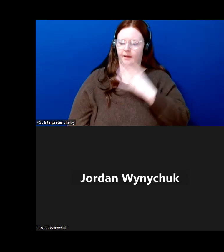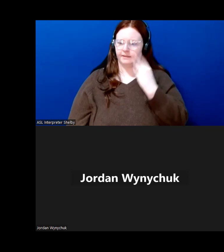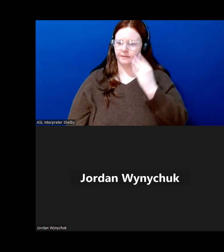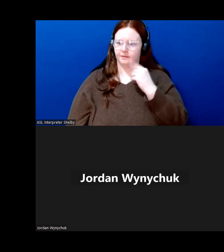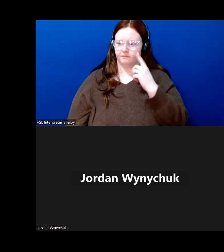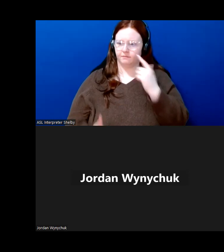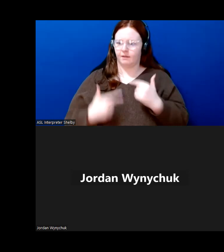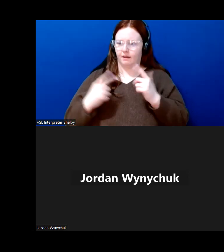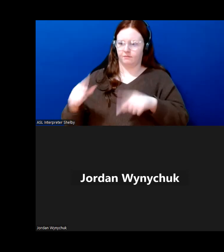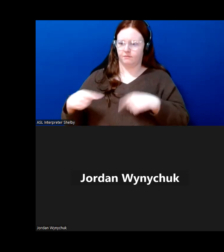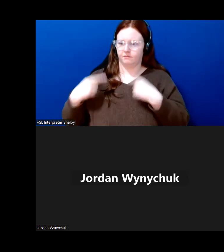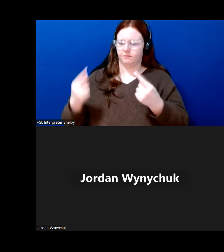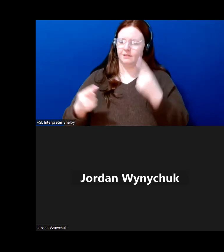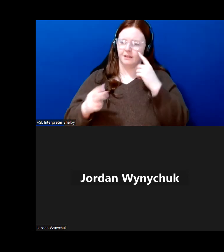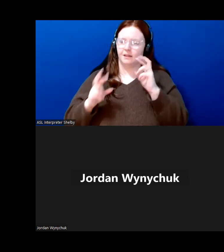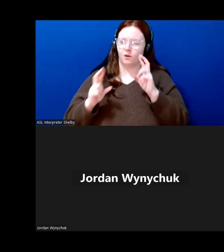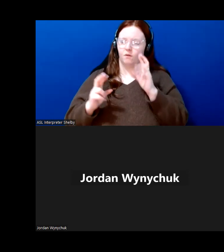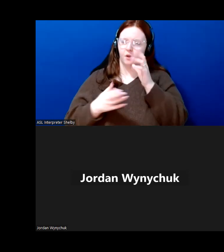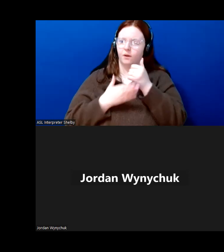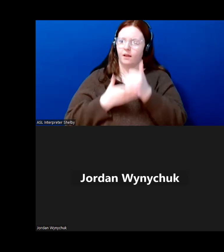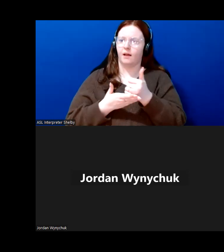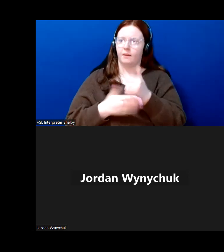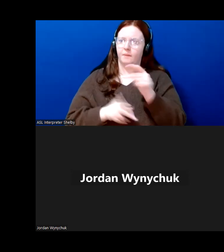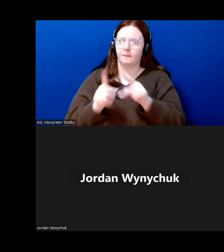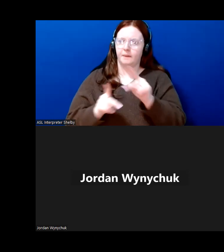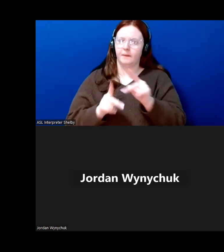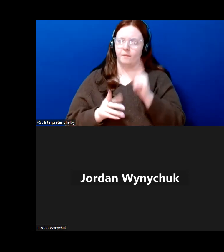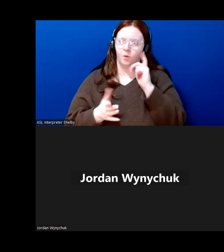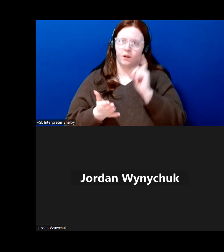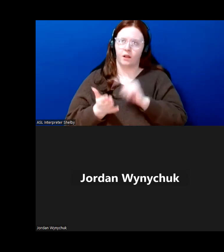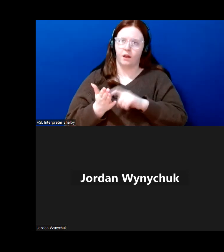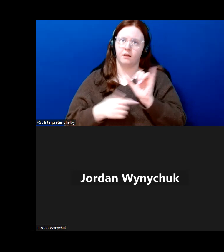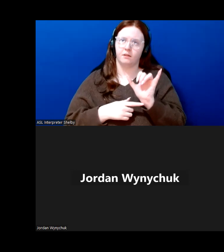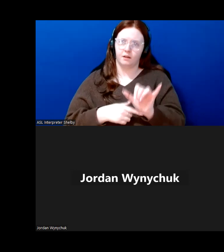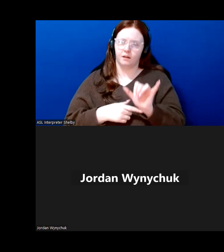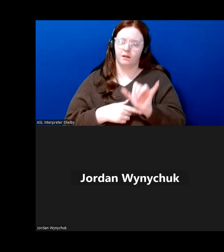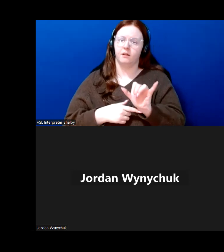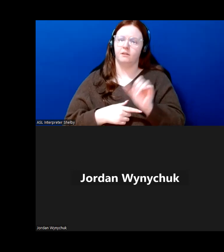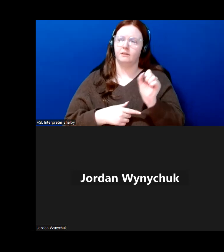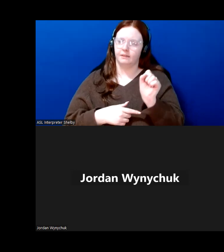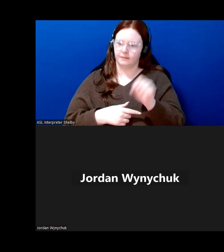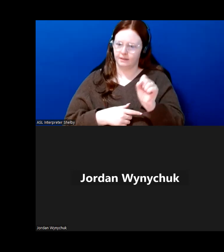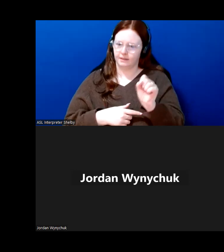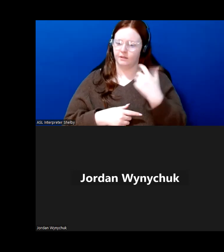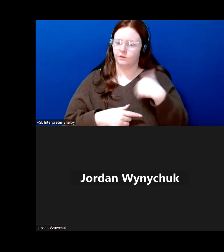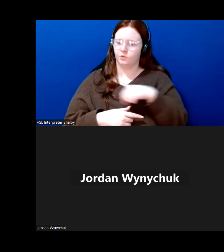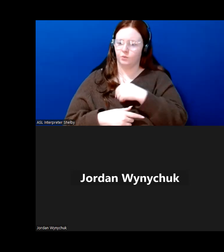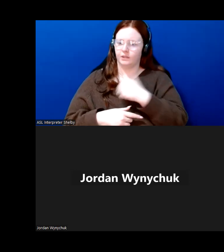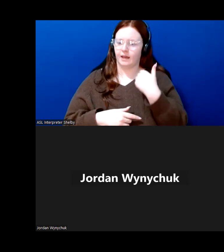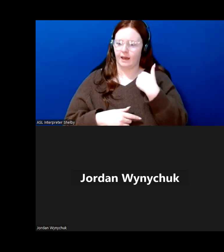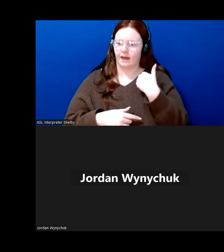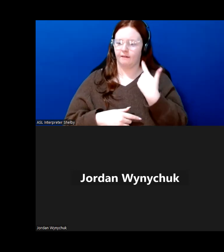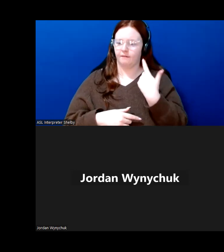it hopefully helps folks realize that, yes, we do face adversity in a